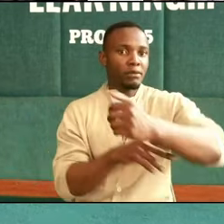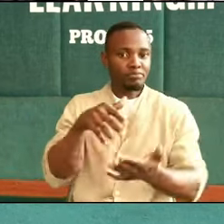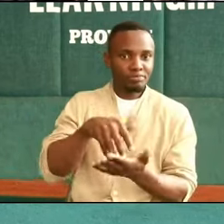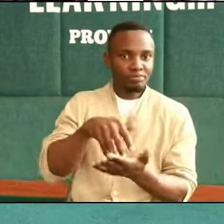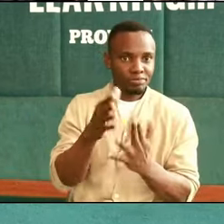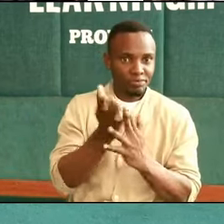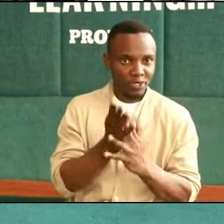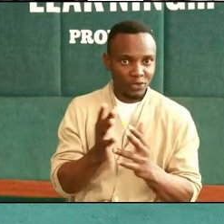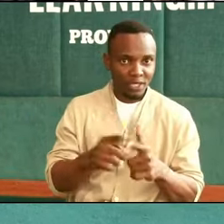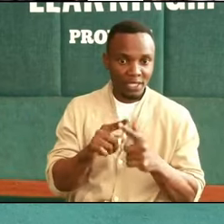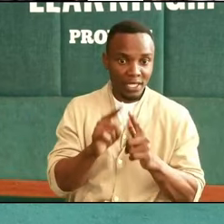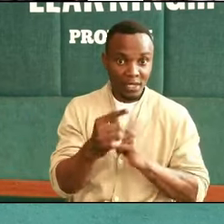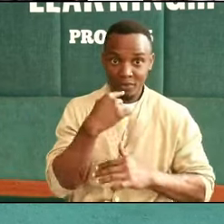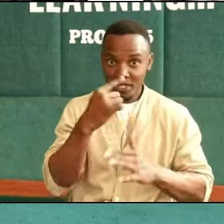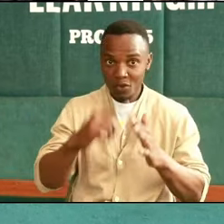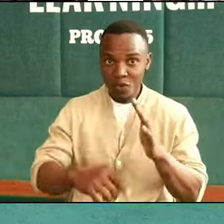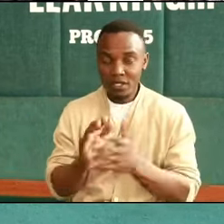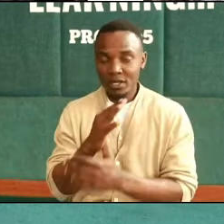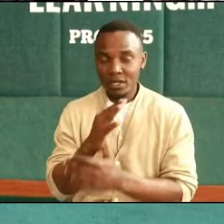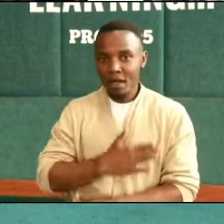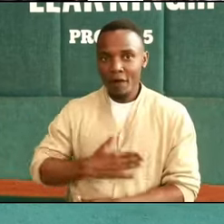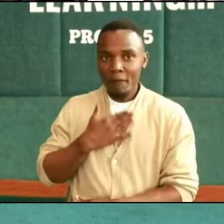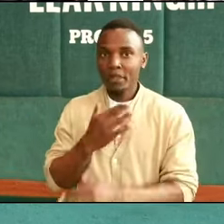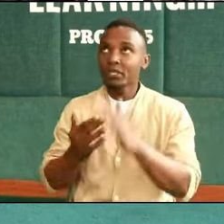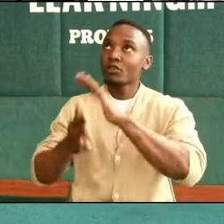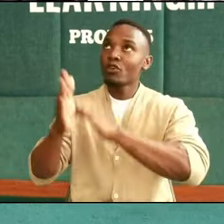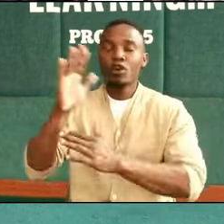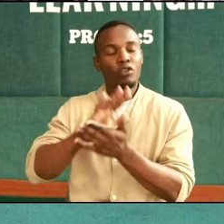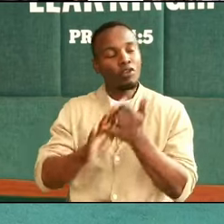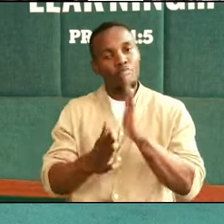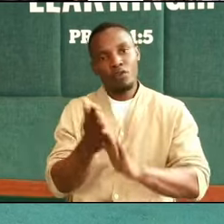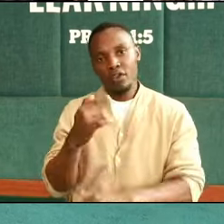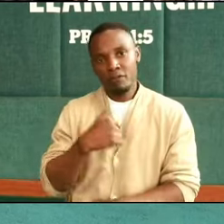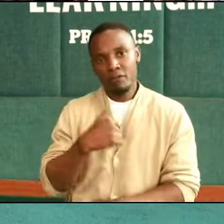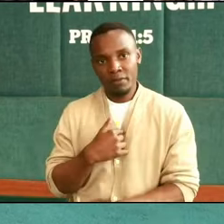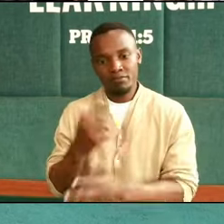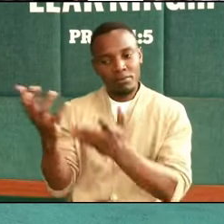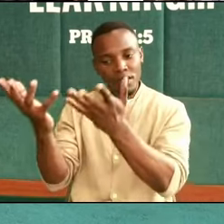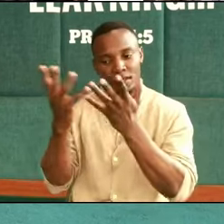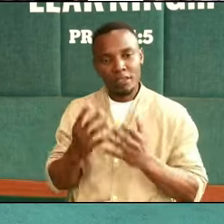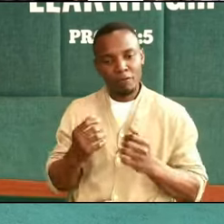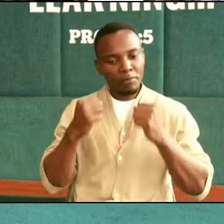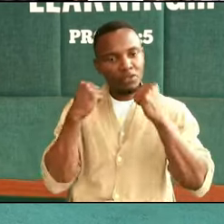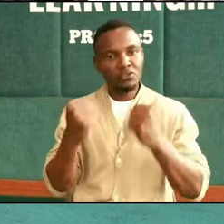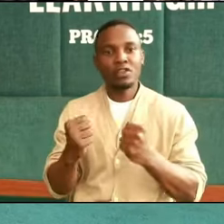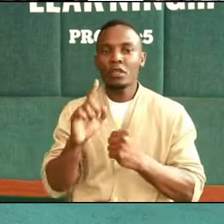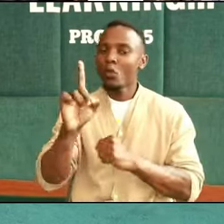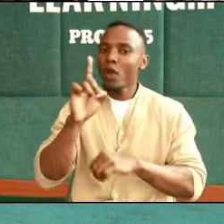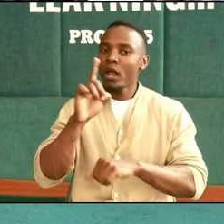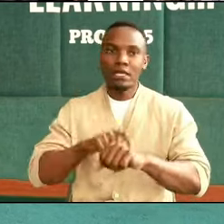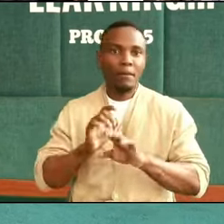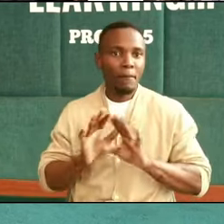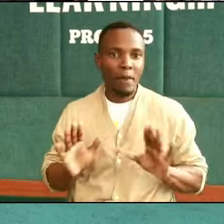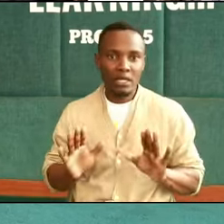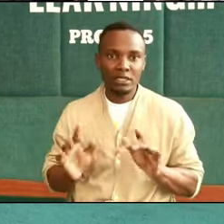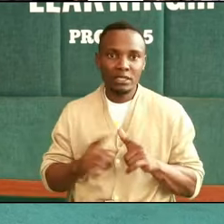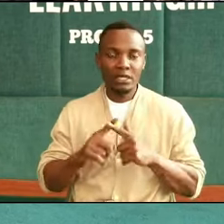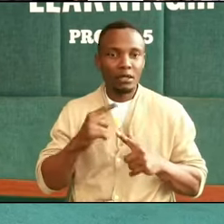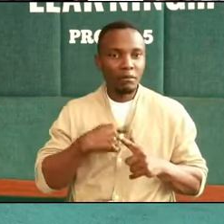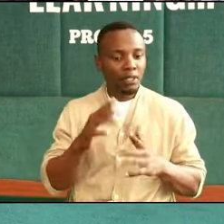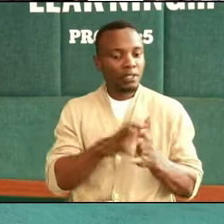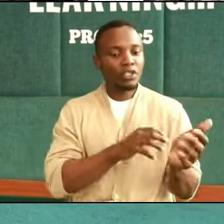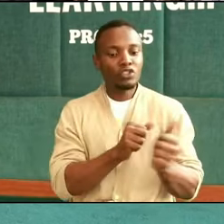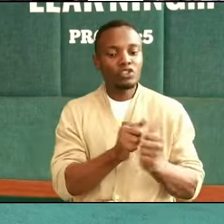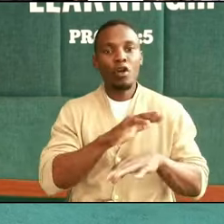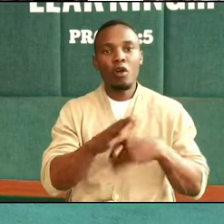me. And now that I'm here, give me strength one more time so that I can destroy all of